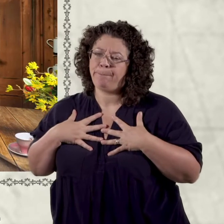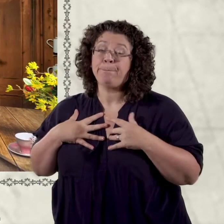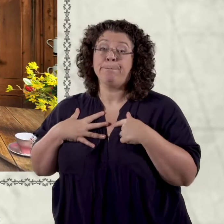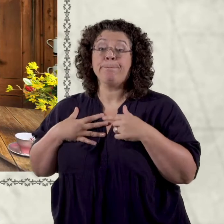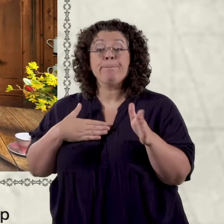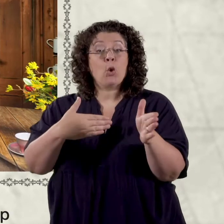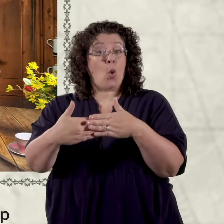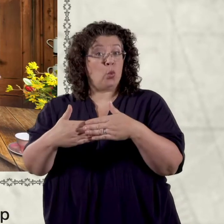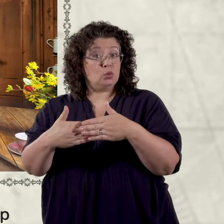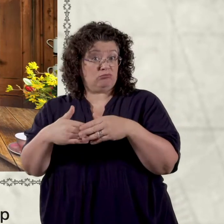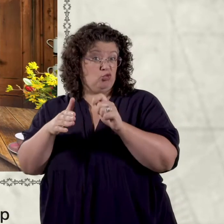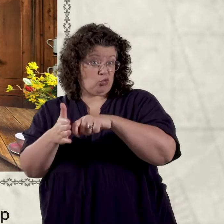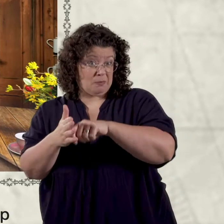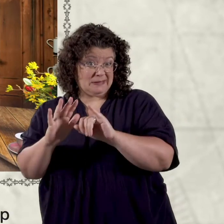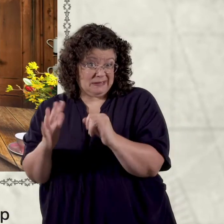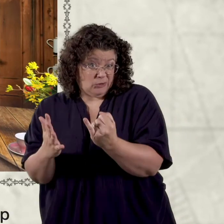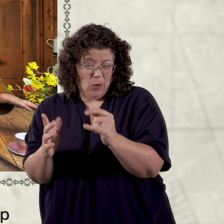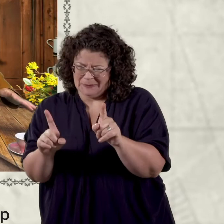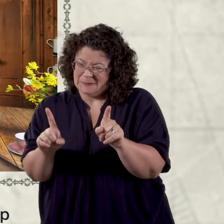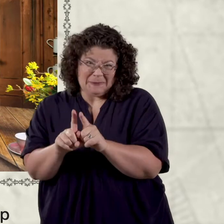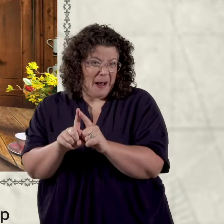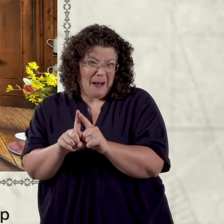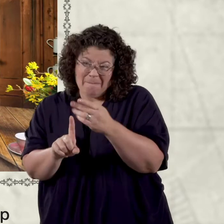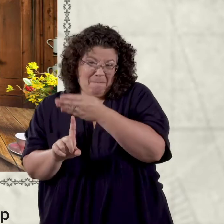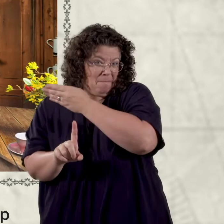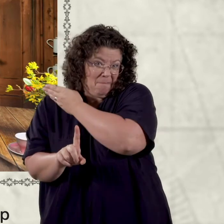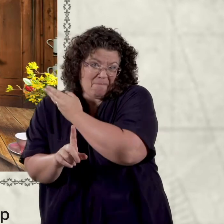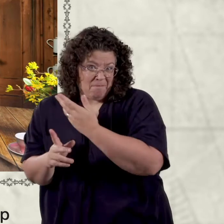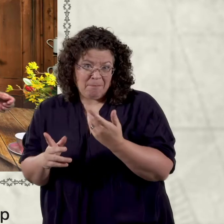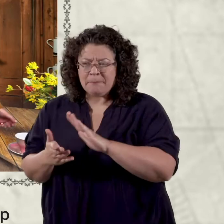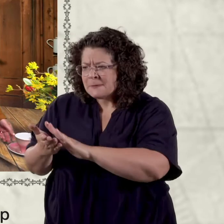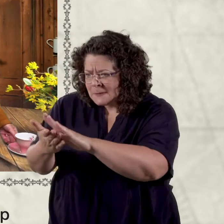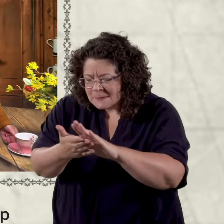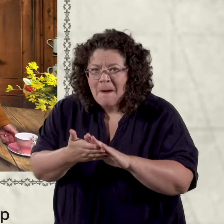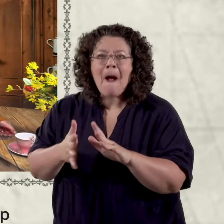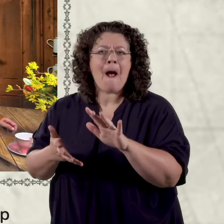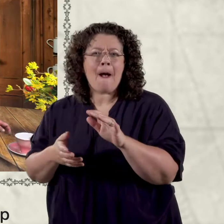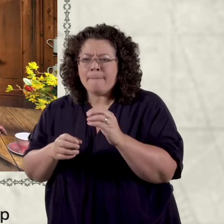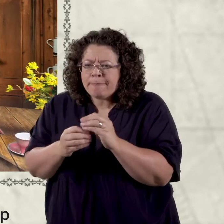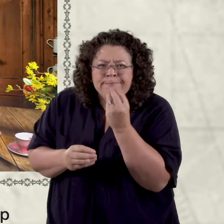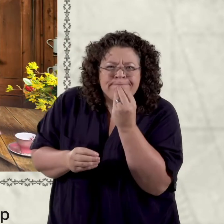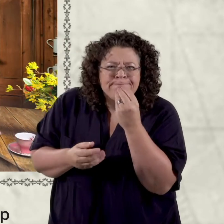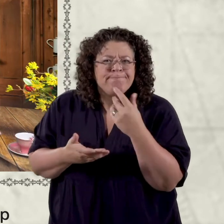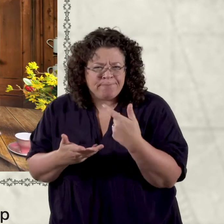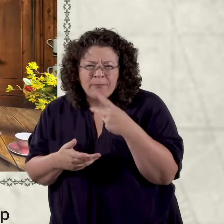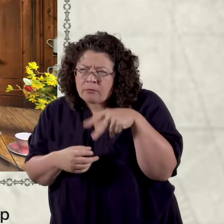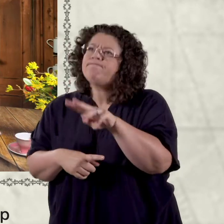as usual, and I came out the back to tidy up and make myself a bit of supper.